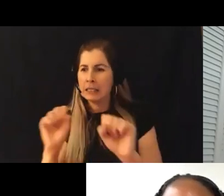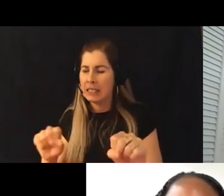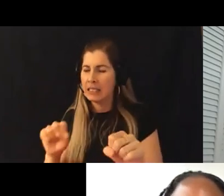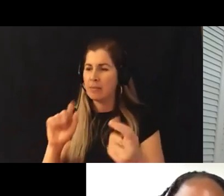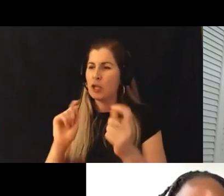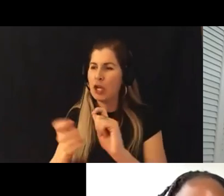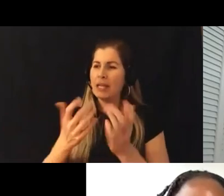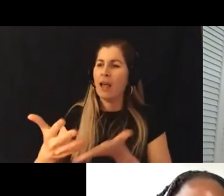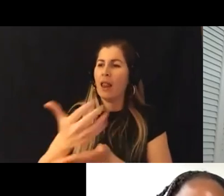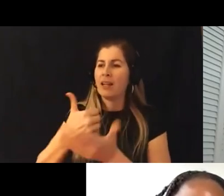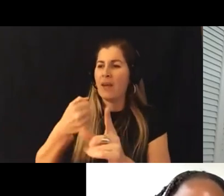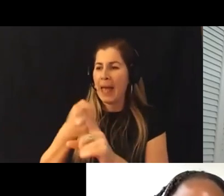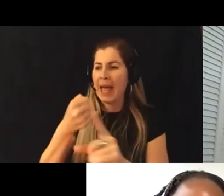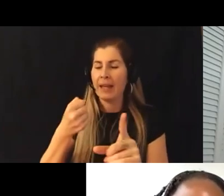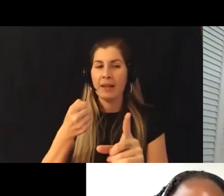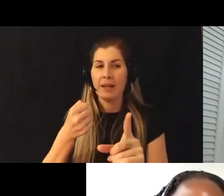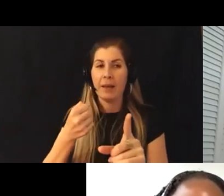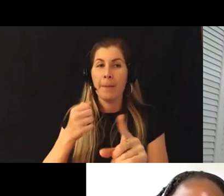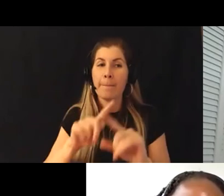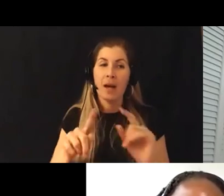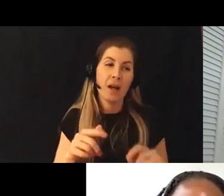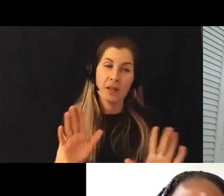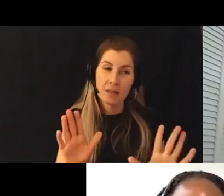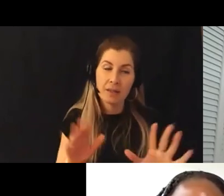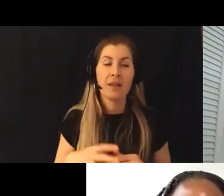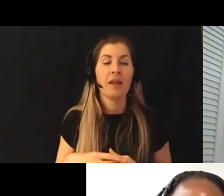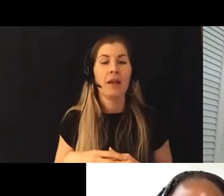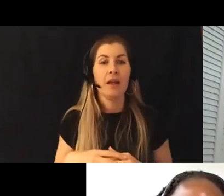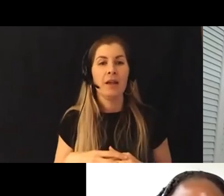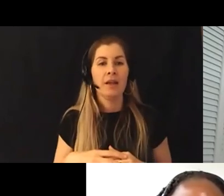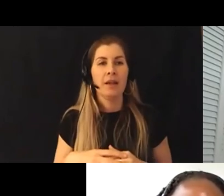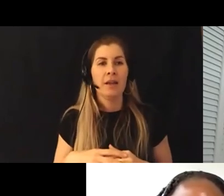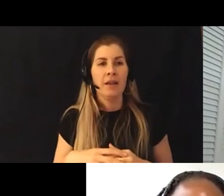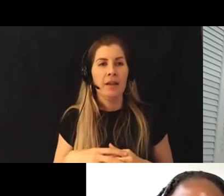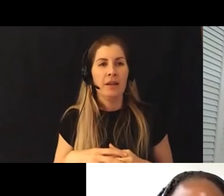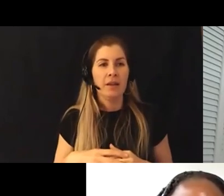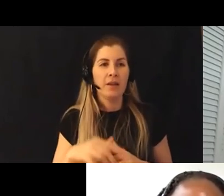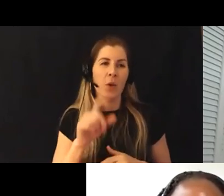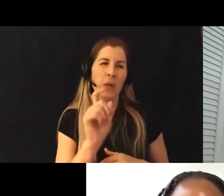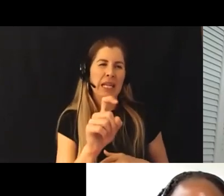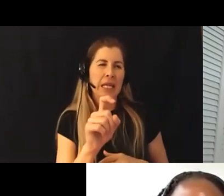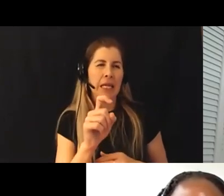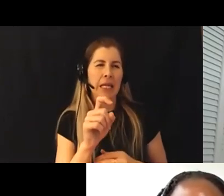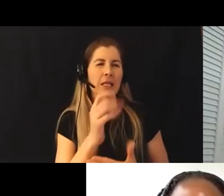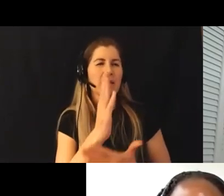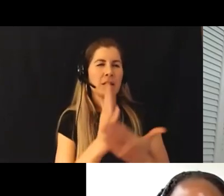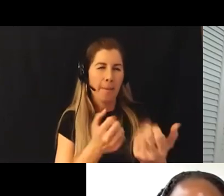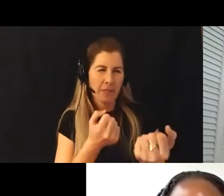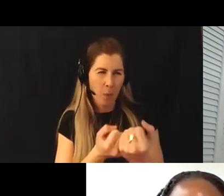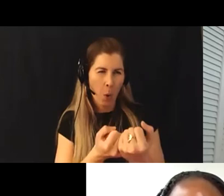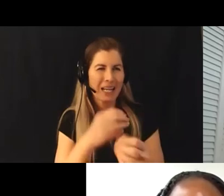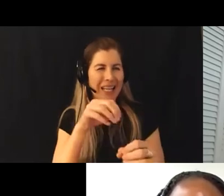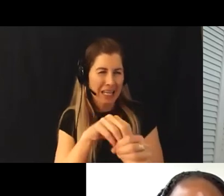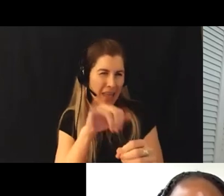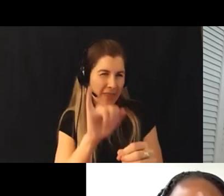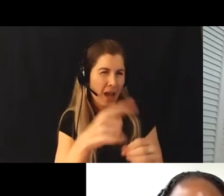impact. What you don't hear me mention is specific targeted support within that ecosystem for